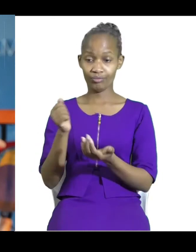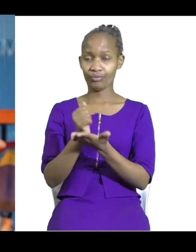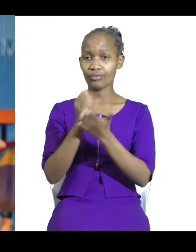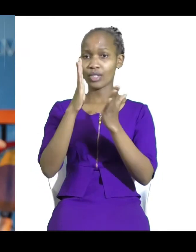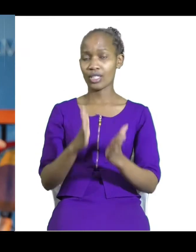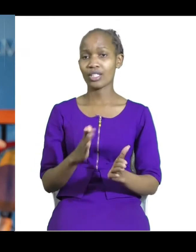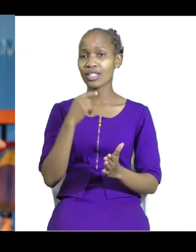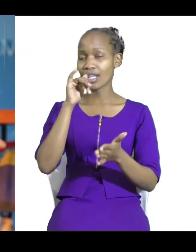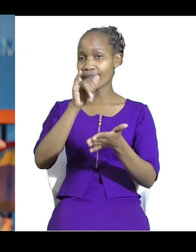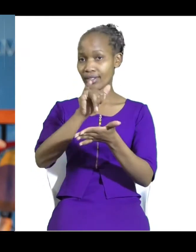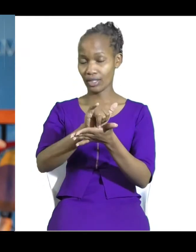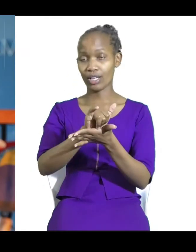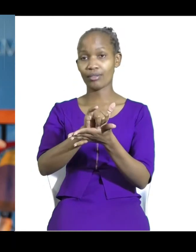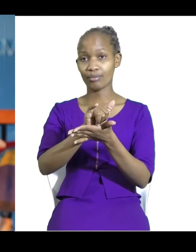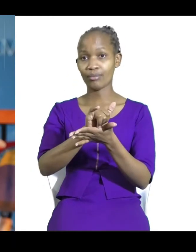employer, albeit